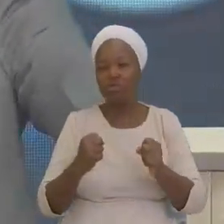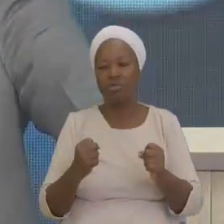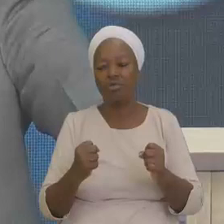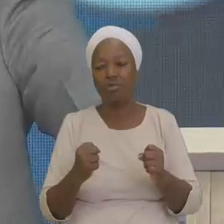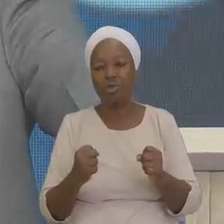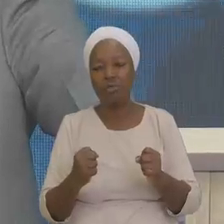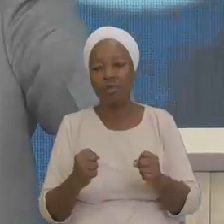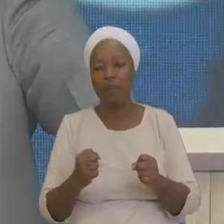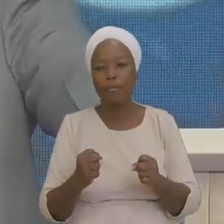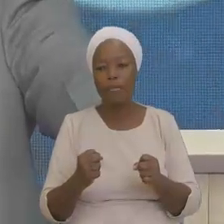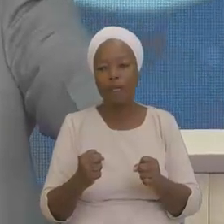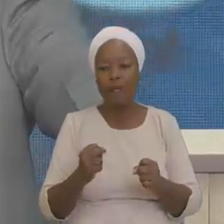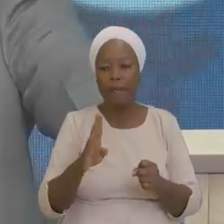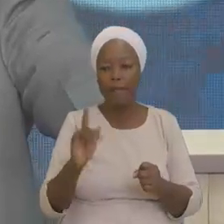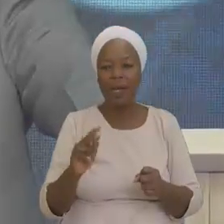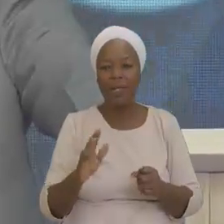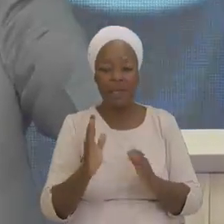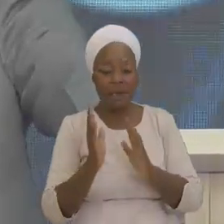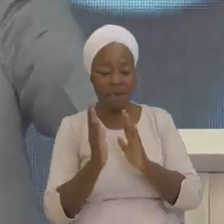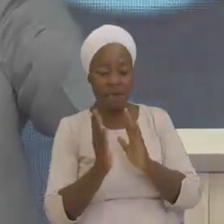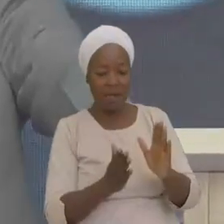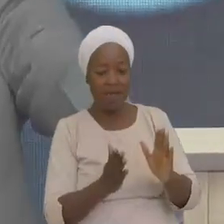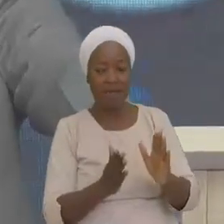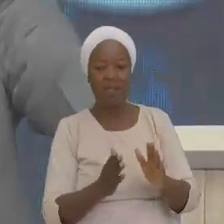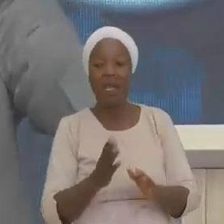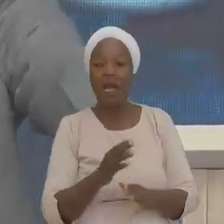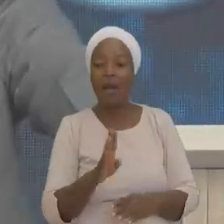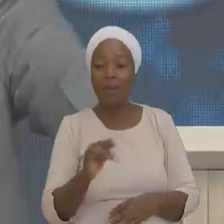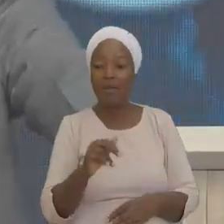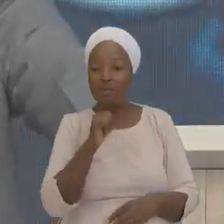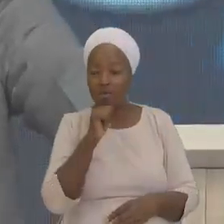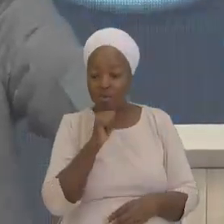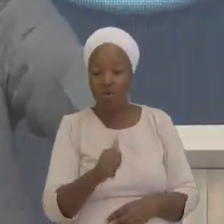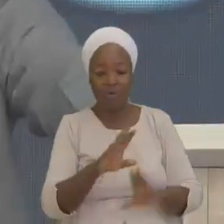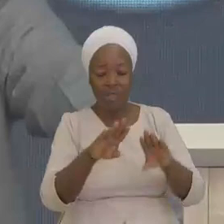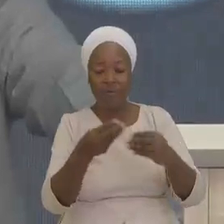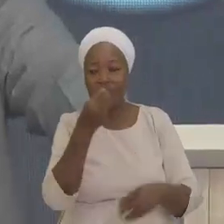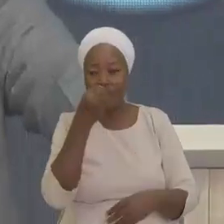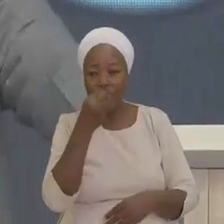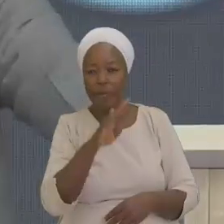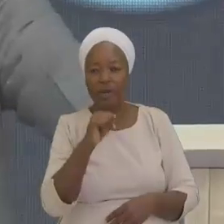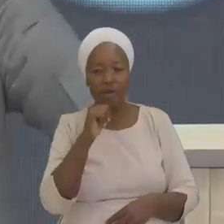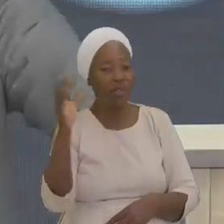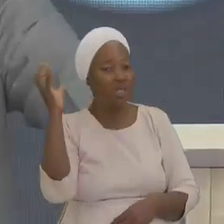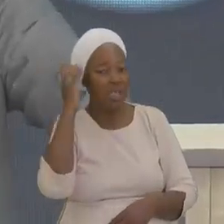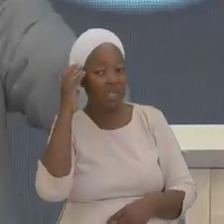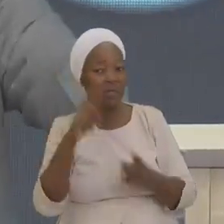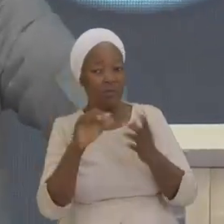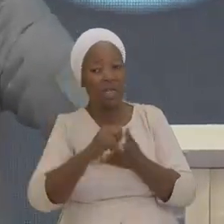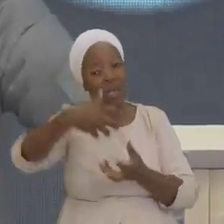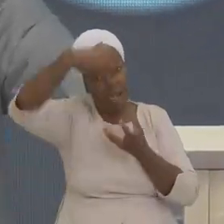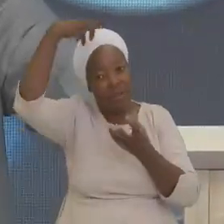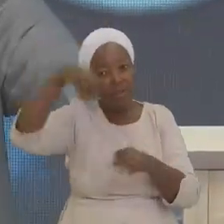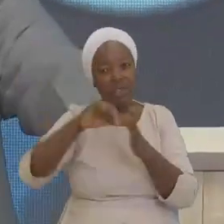By neglect, by starving, by not giving attention to that lion in the cage,